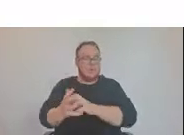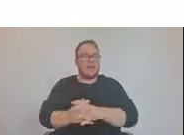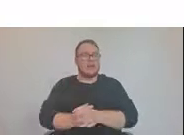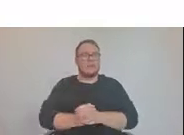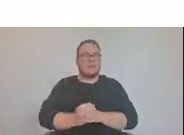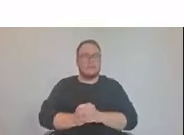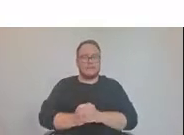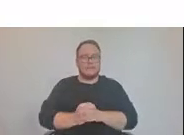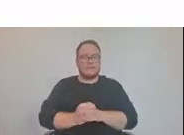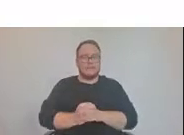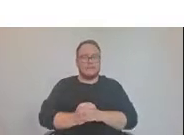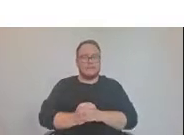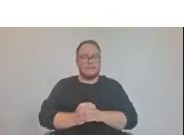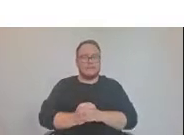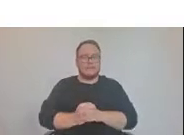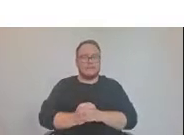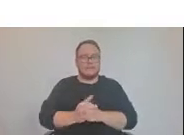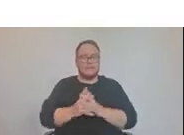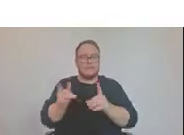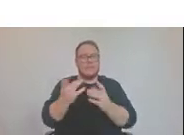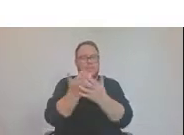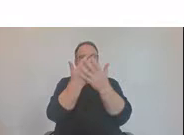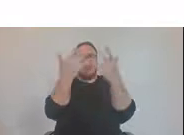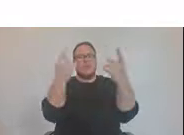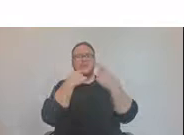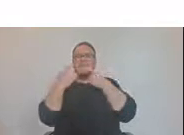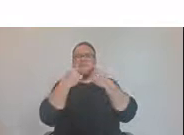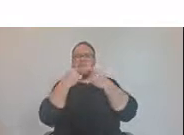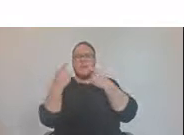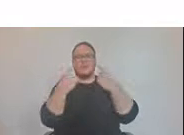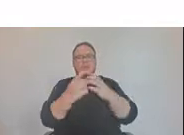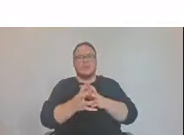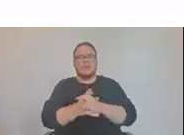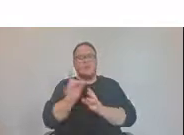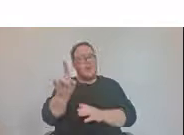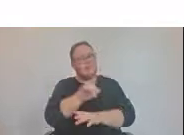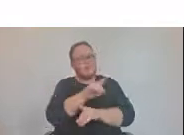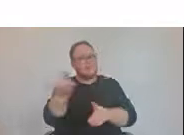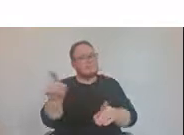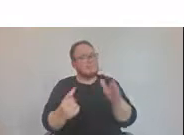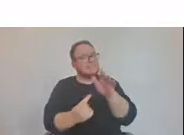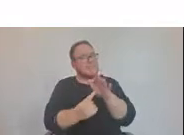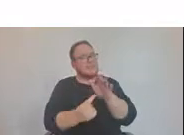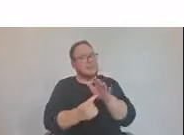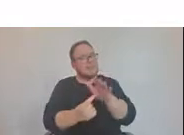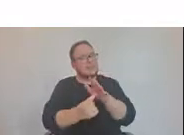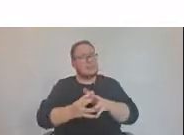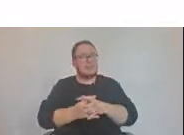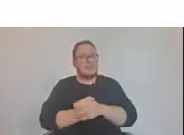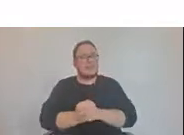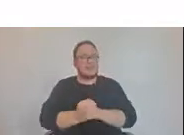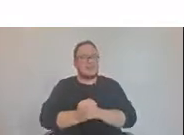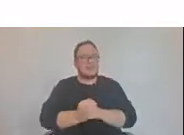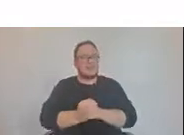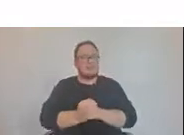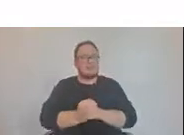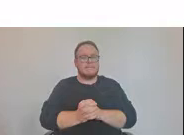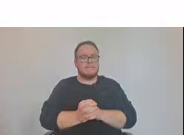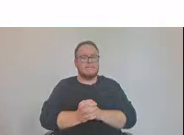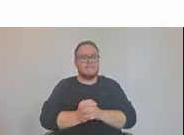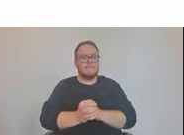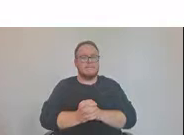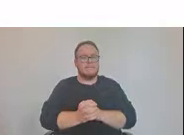So this is a fairly busy slide, but I think it's a really important one, and there's quite a few things on here I just wanted to spend a moment talking about. We talk a